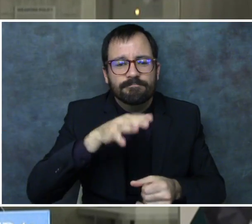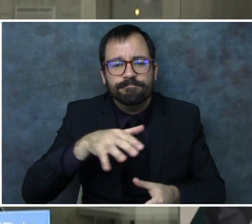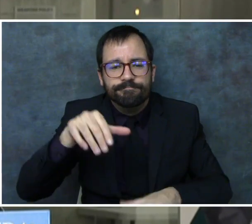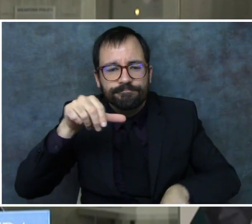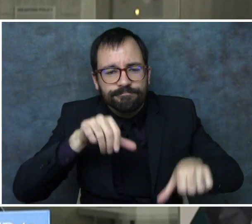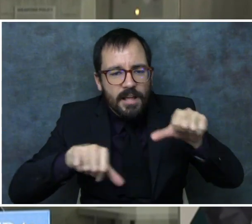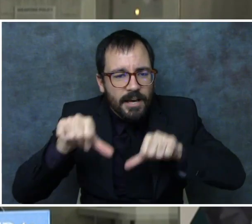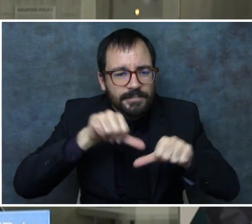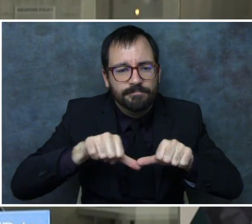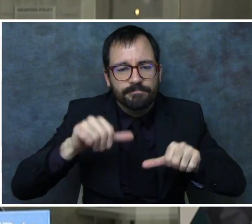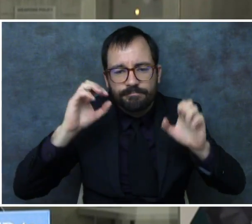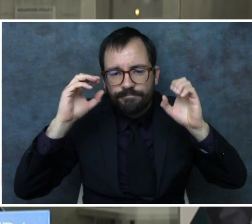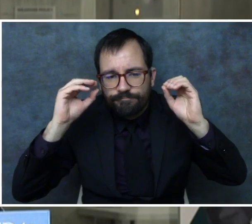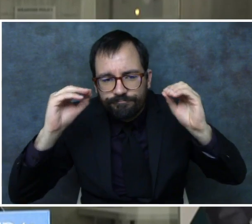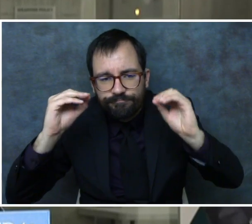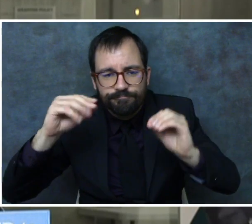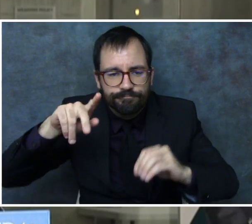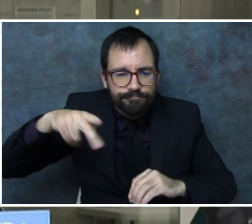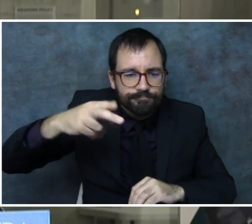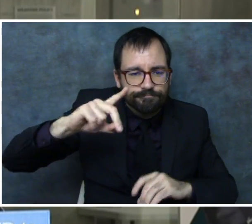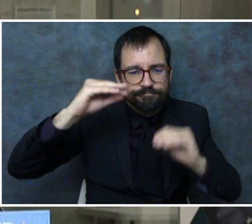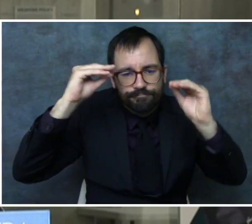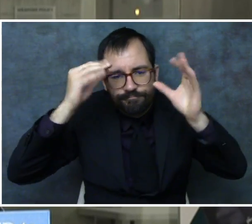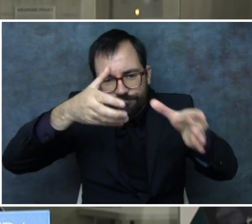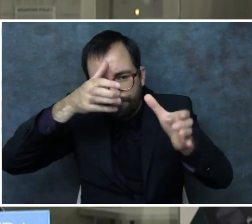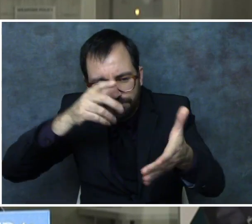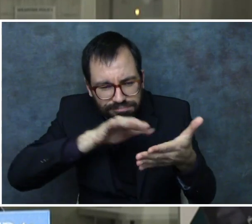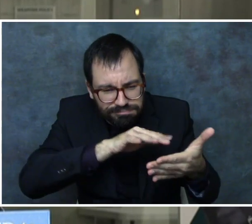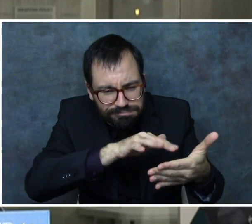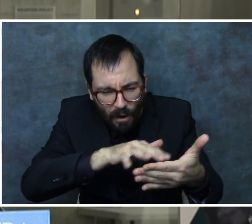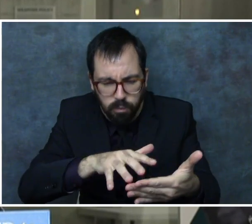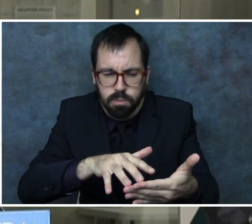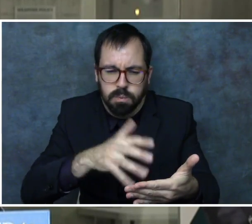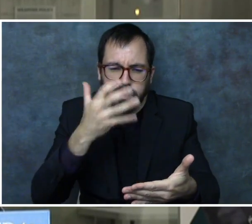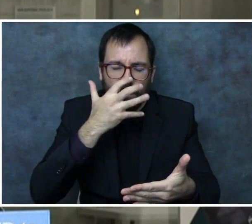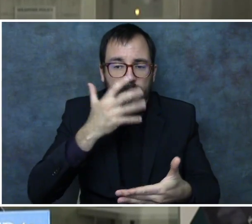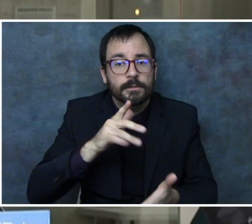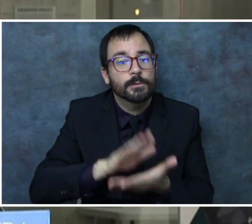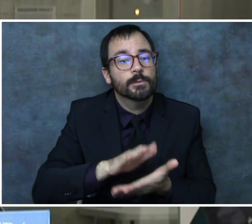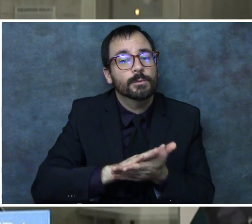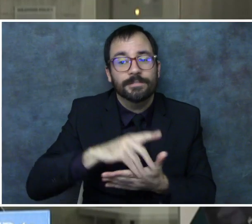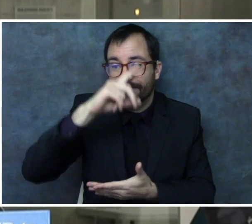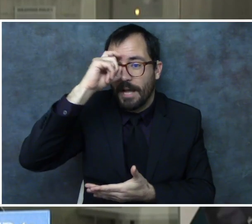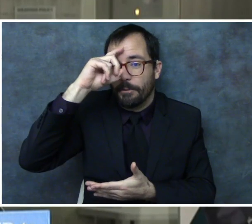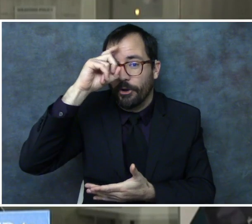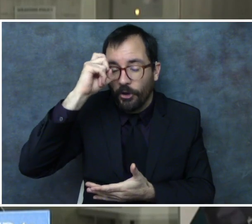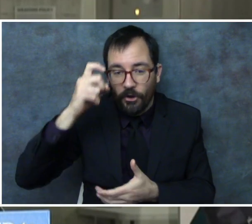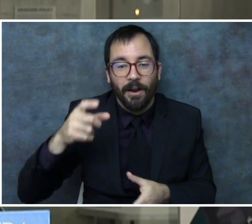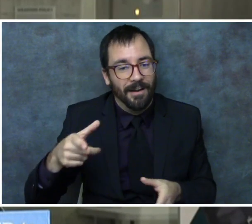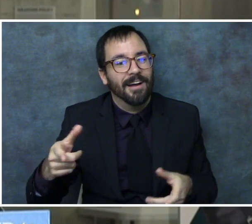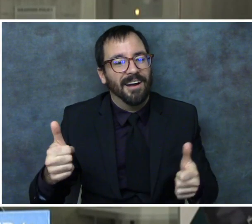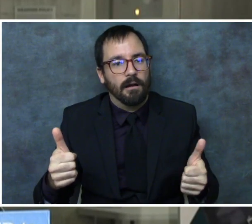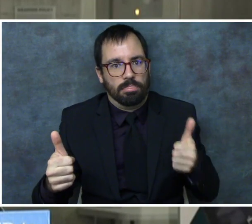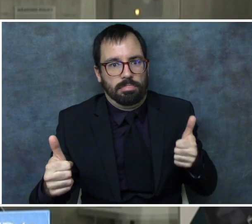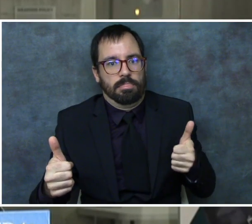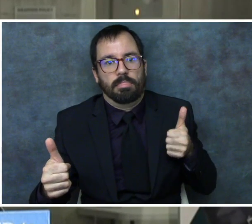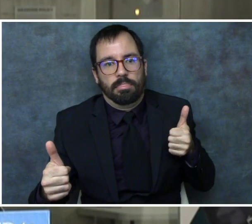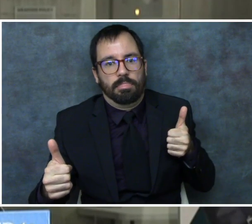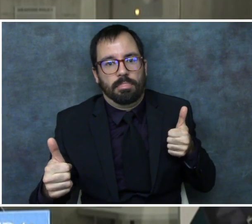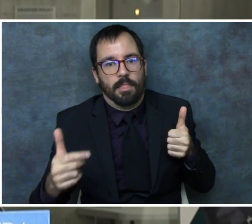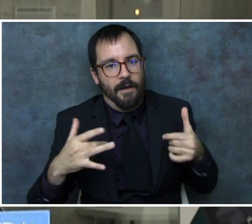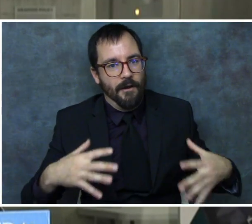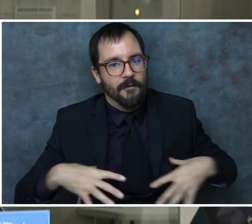summer and go have the summer vacation, then come back in the fall, the reason why we created a program called Fifth Quarter was because young